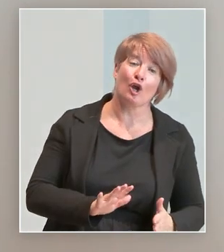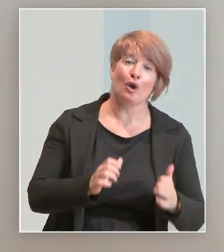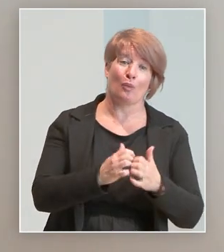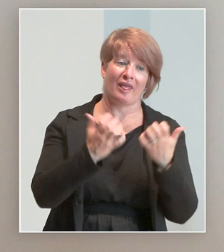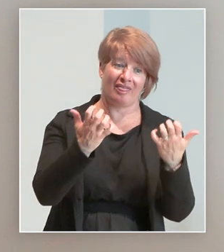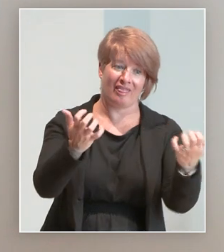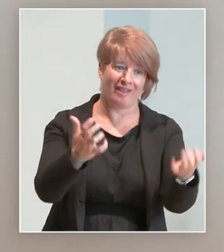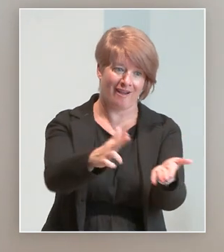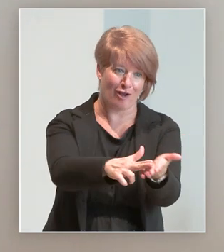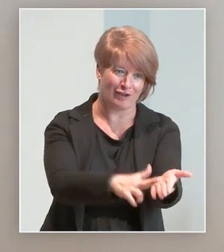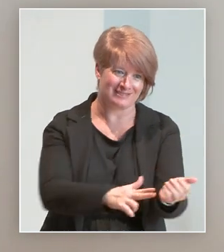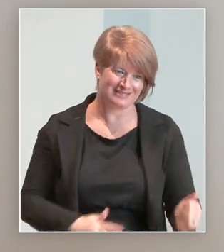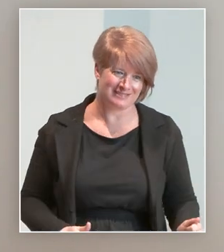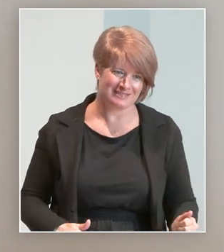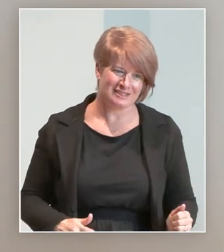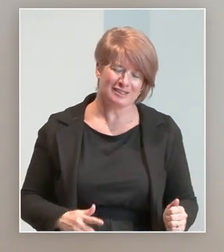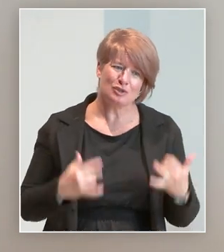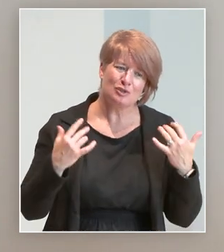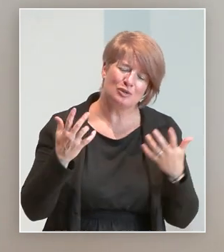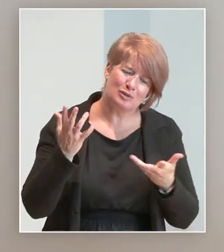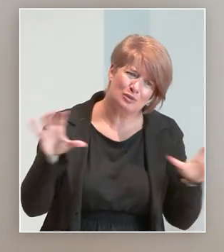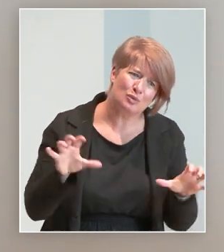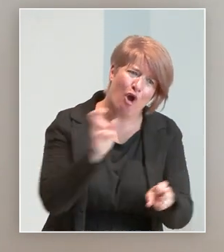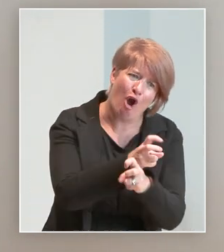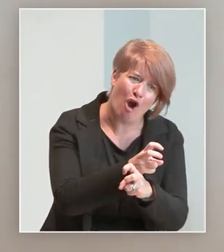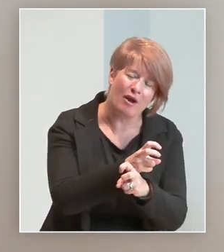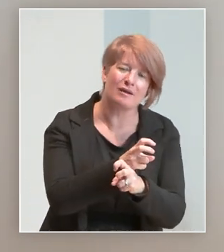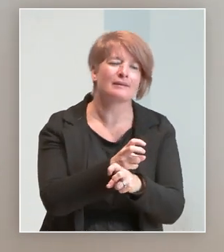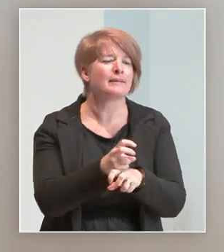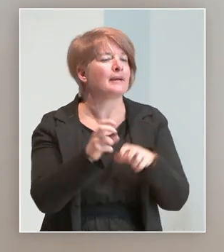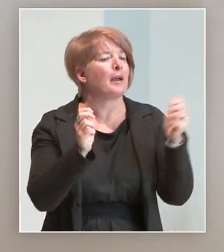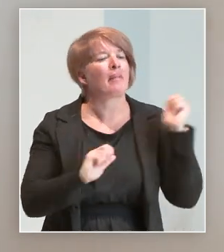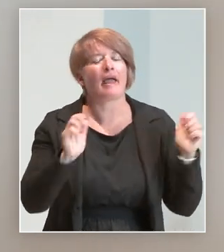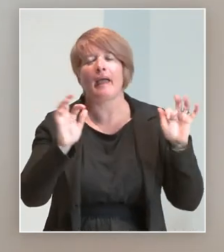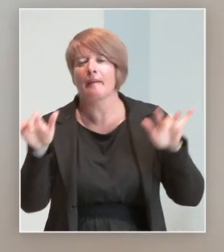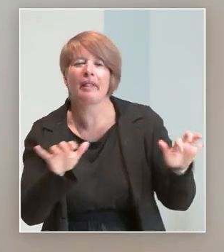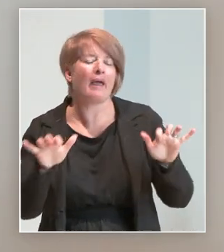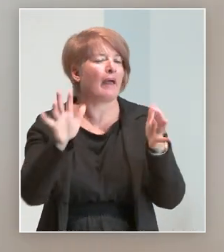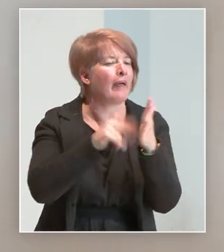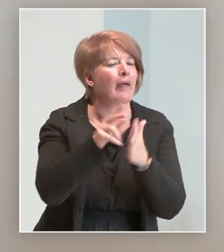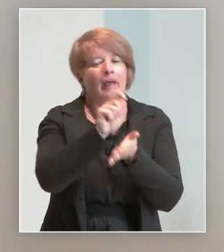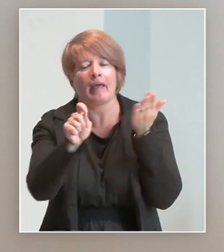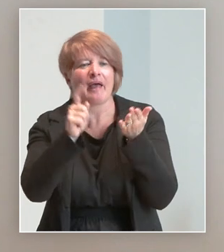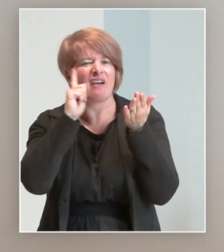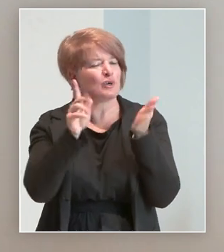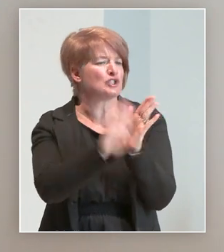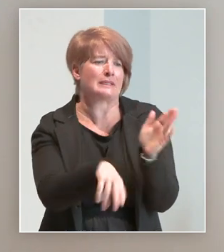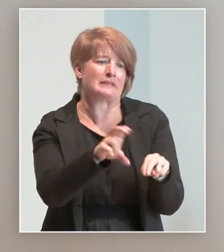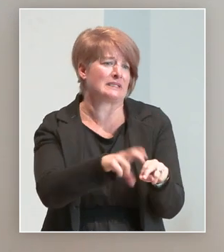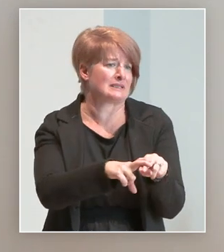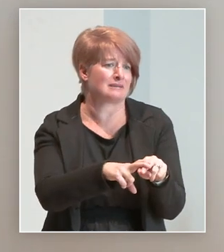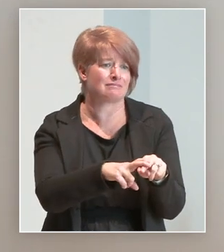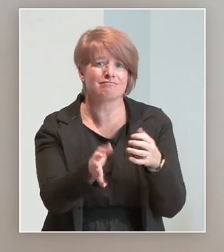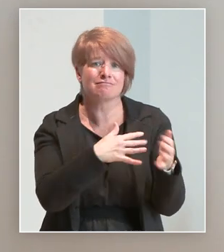play hard. You gotta play for everybody. You gotta play for the cheap seats, everybody, because everybody's life is